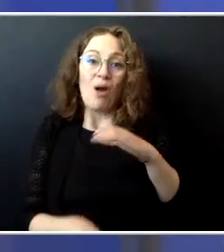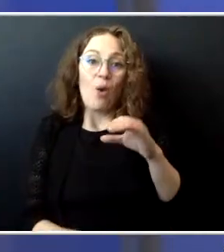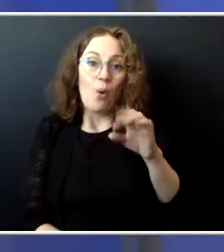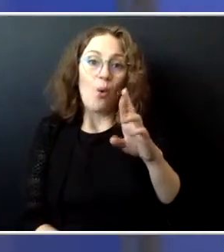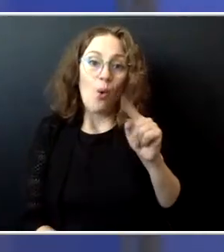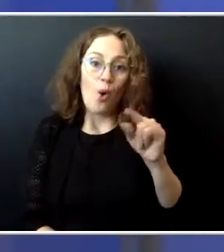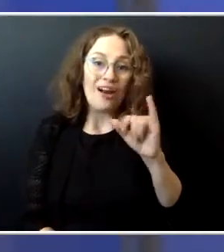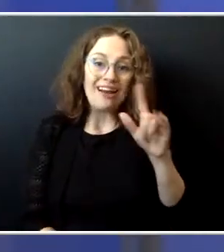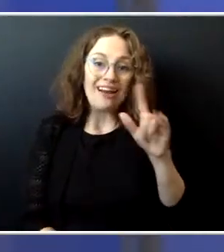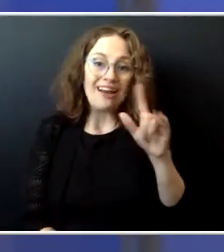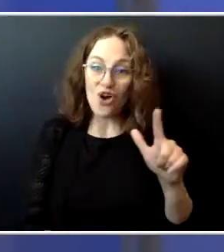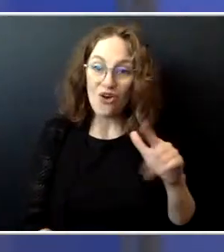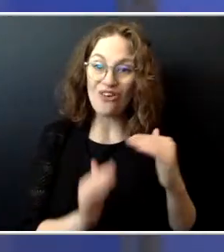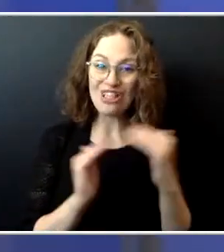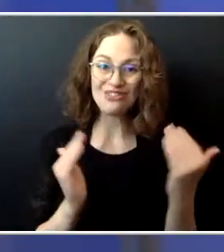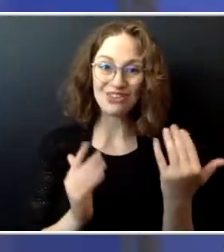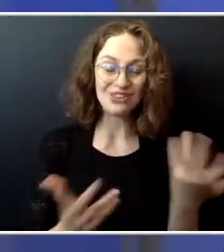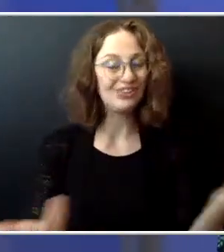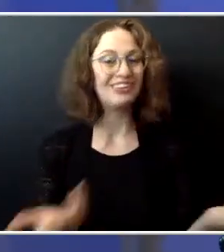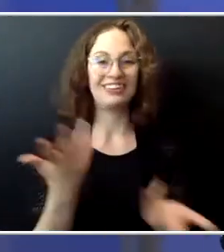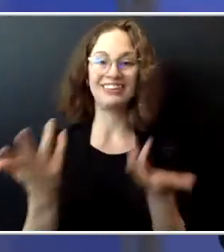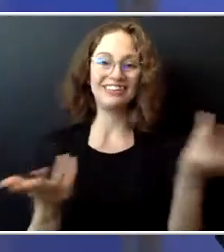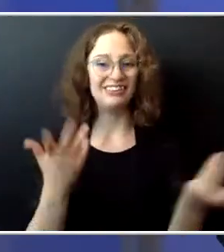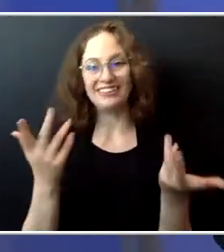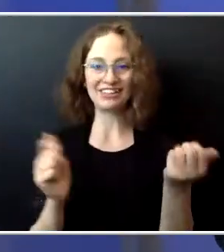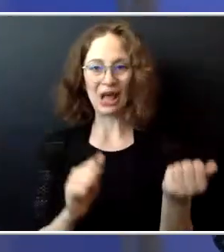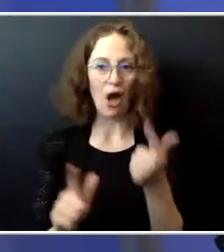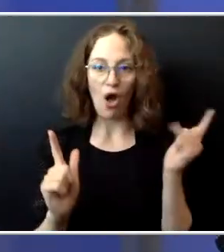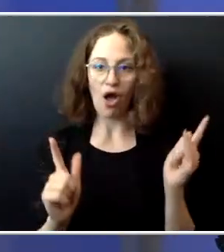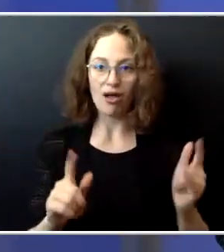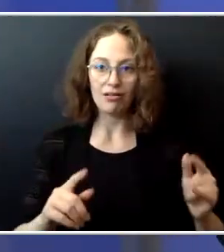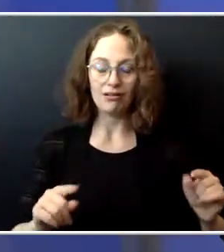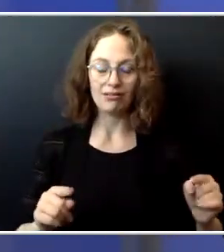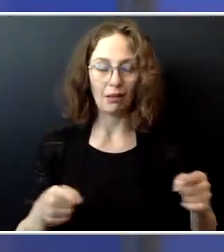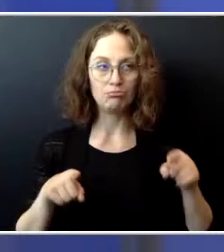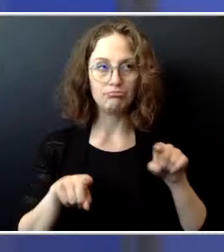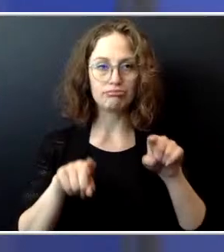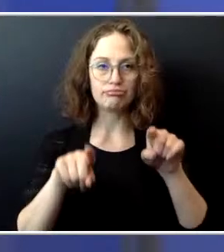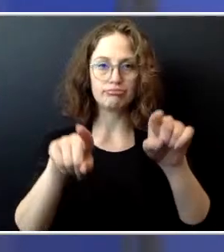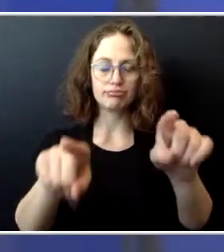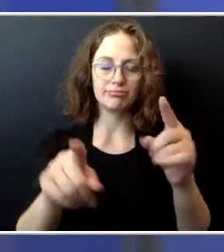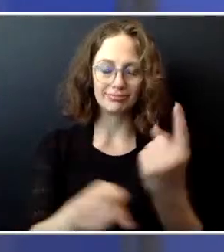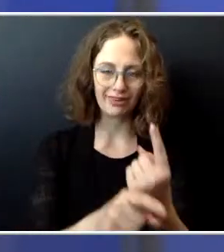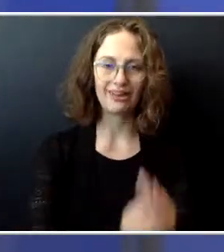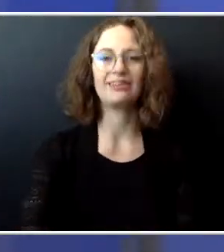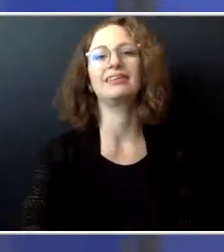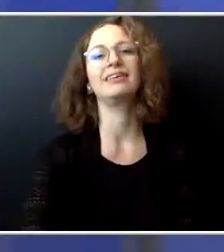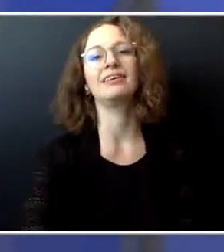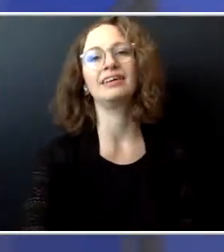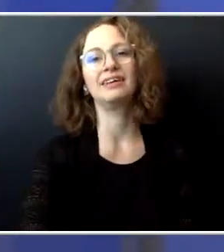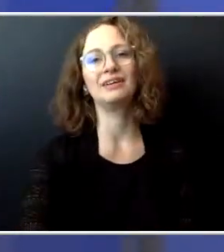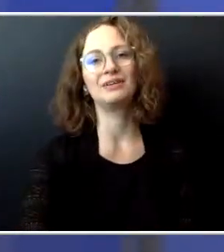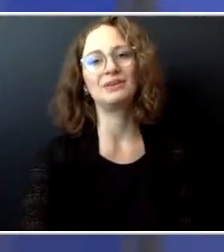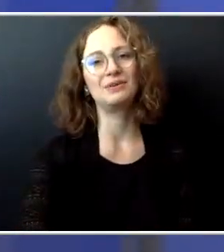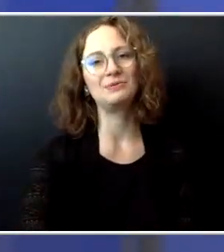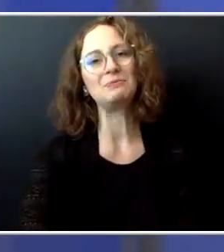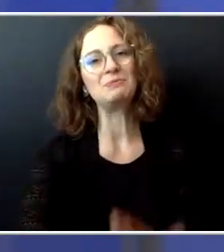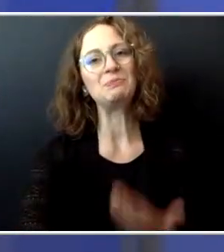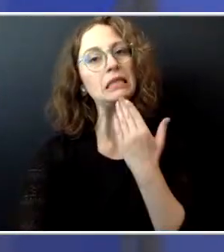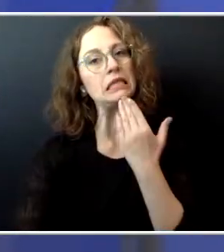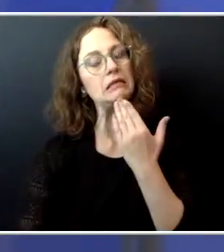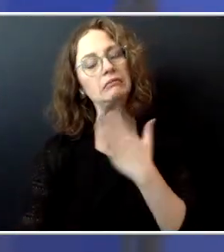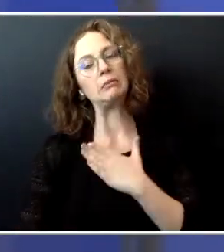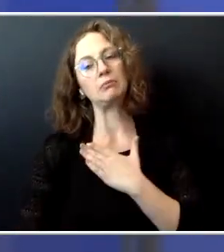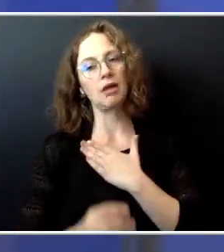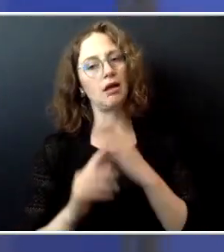stress, cortisol, those all go up high, right? So thankfully, I have a great support system of my family